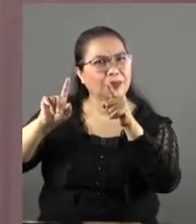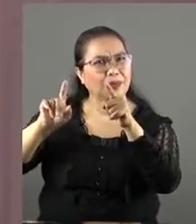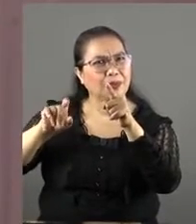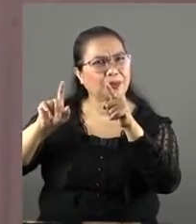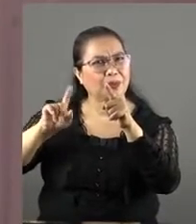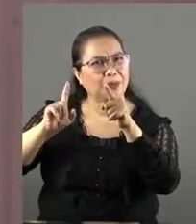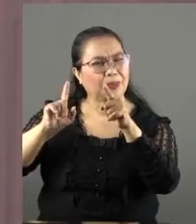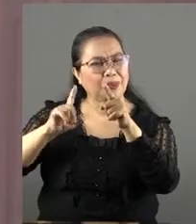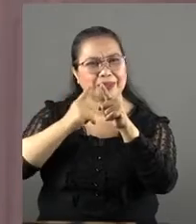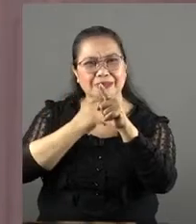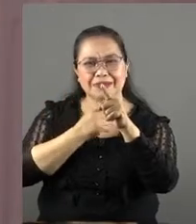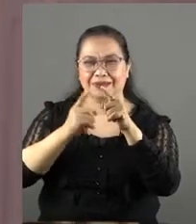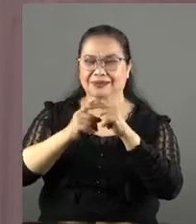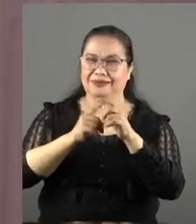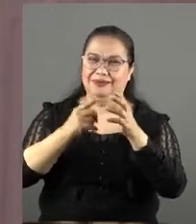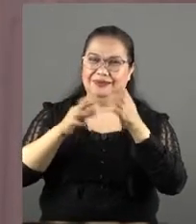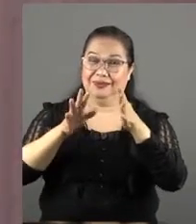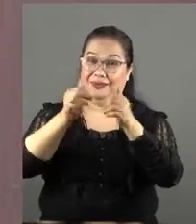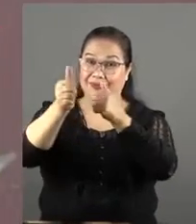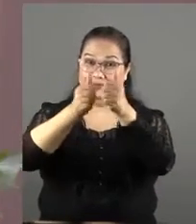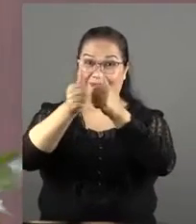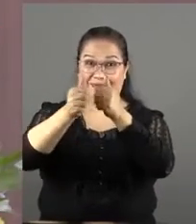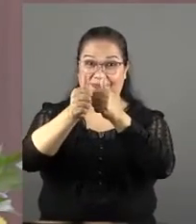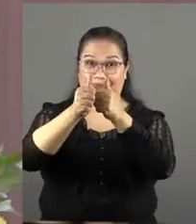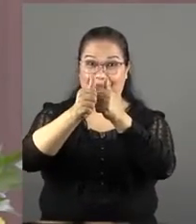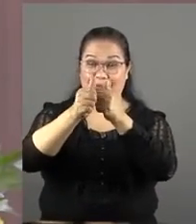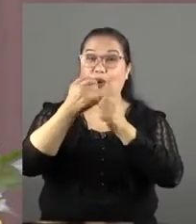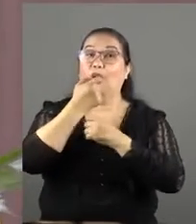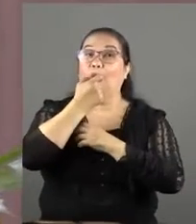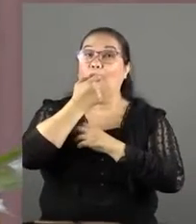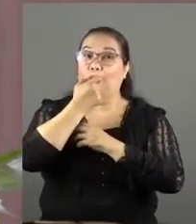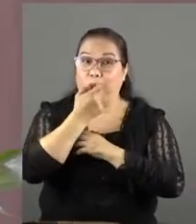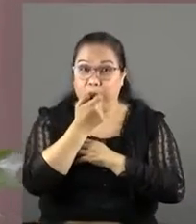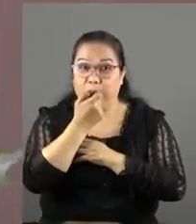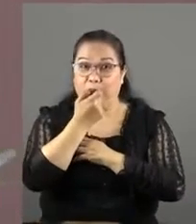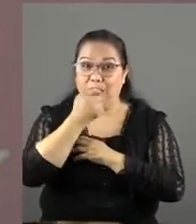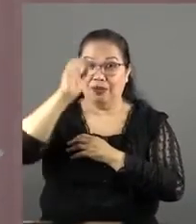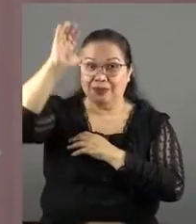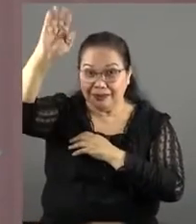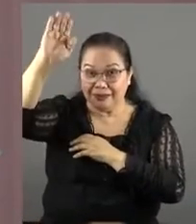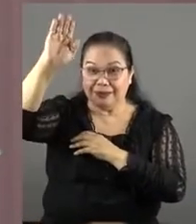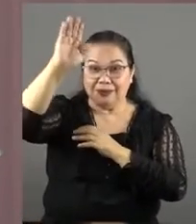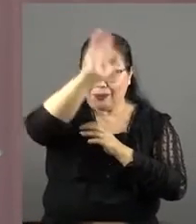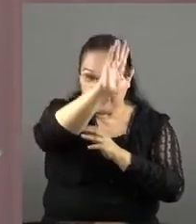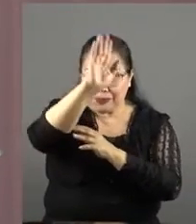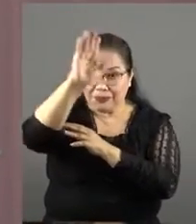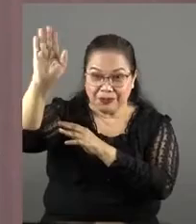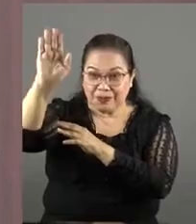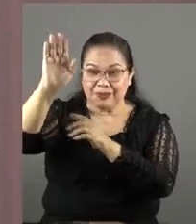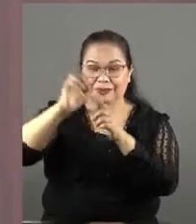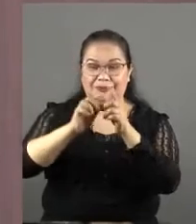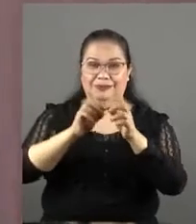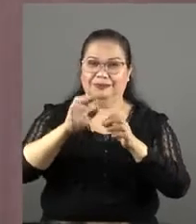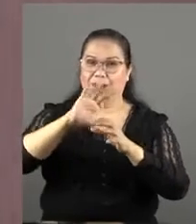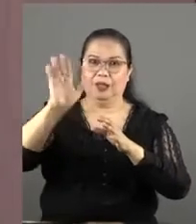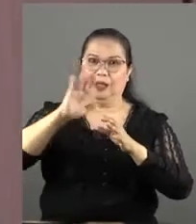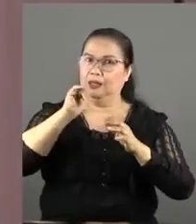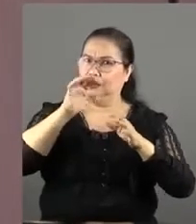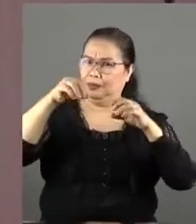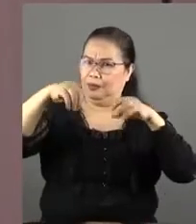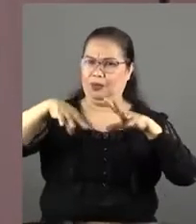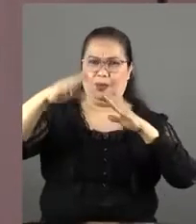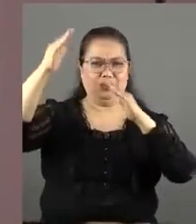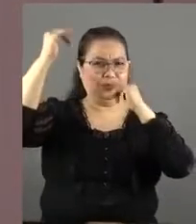our competition, the referee seemed to be calling all the shots one way or the other, but you know, I'm never going to lose